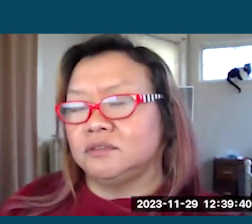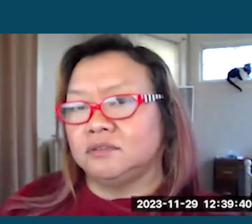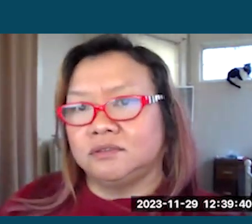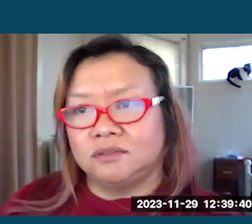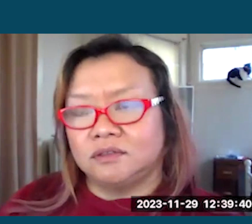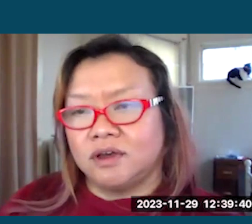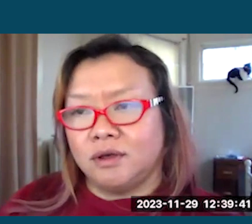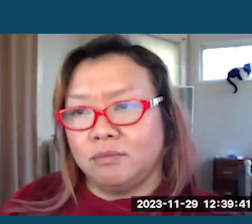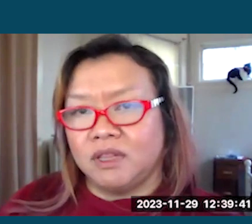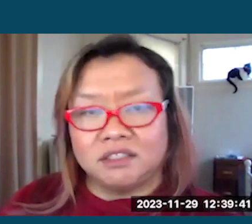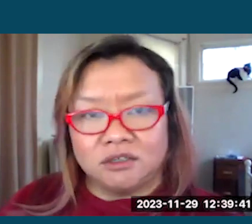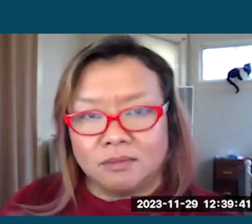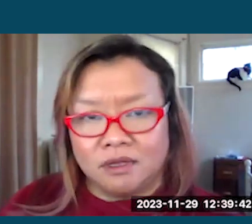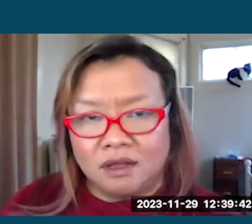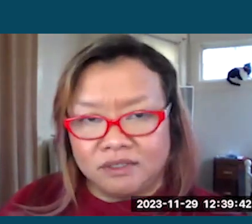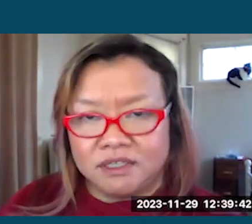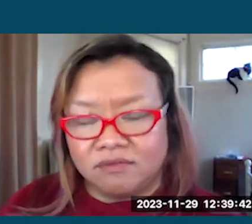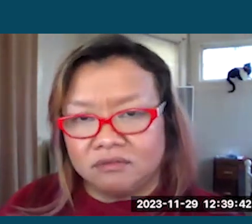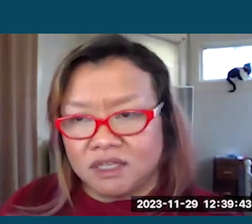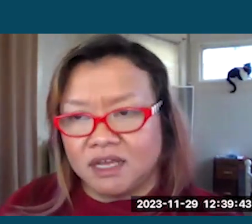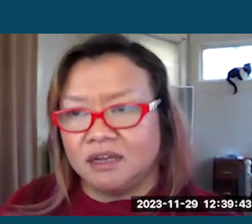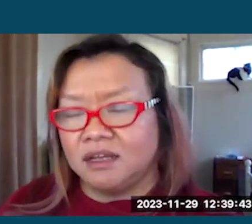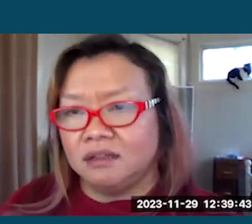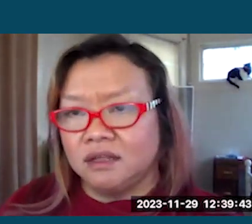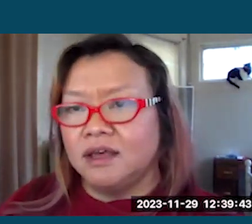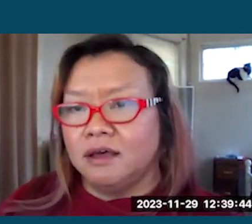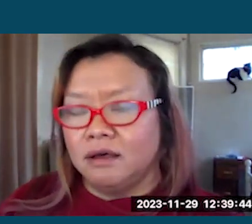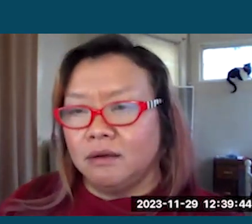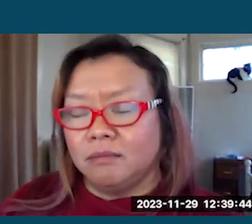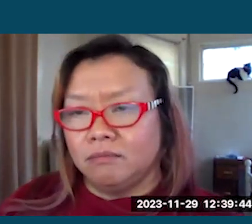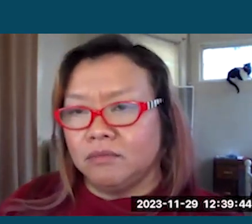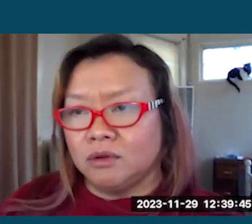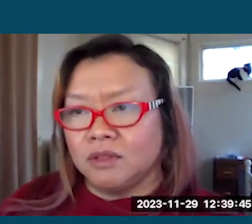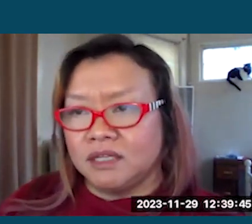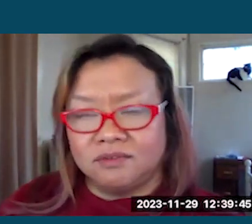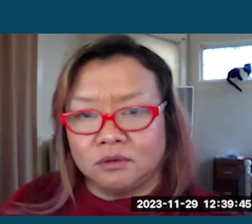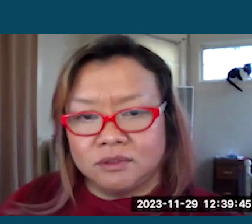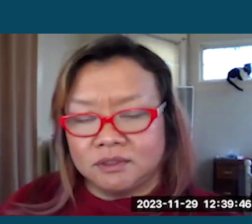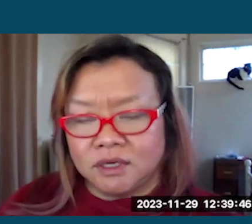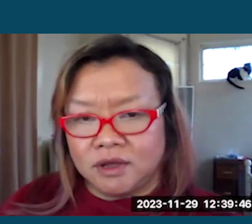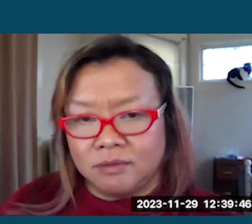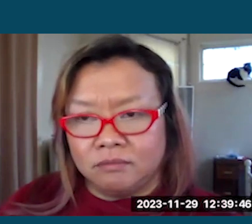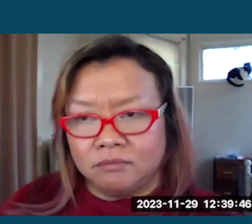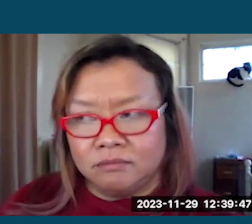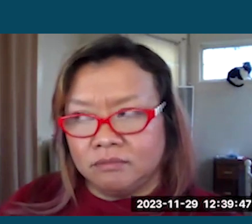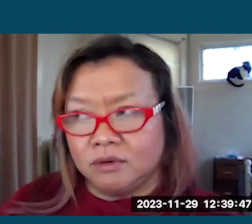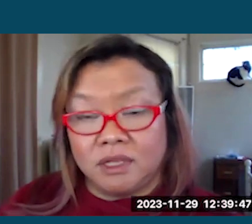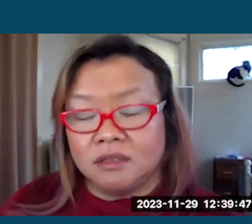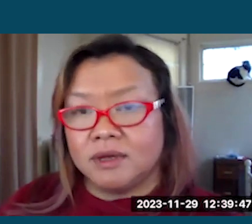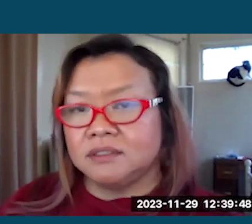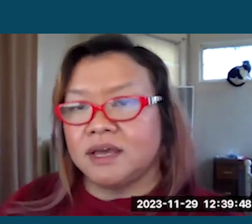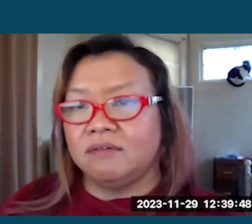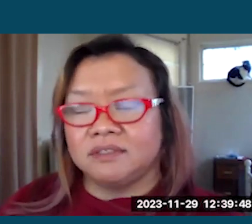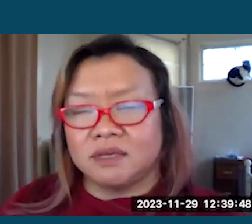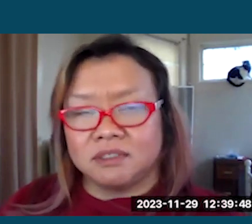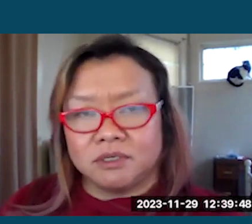there's lots of trauma obviously involved in that. And lots of folks in the